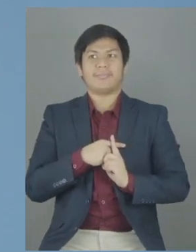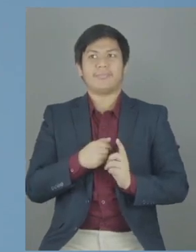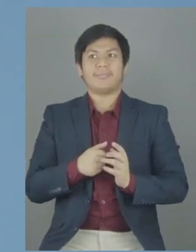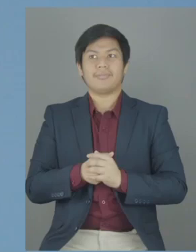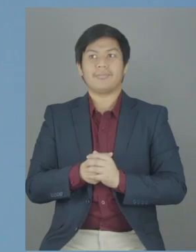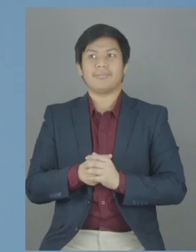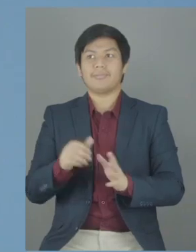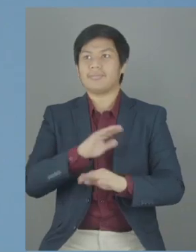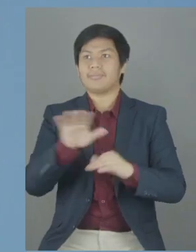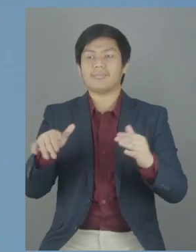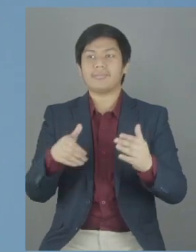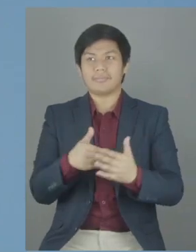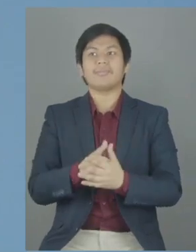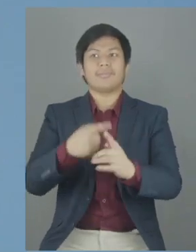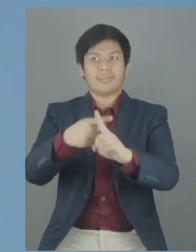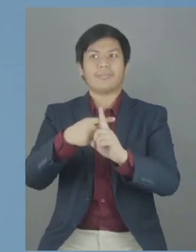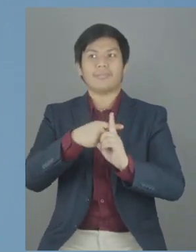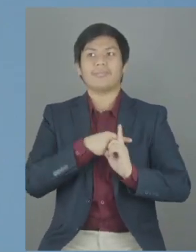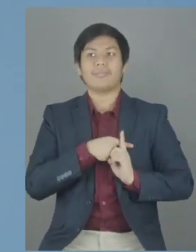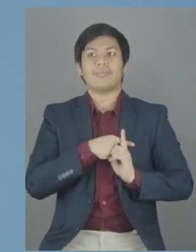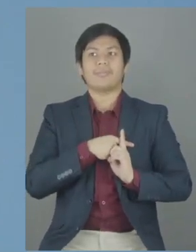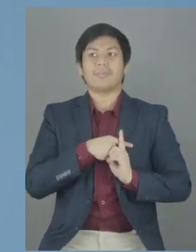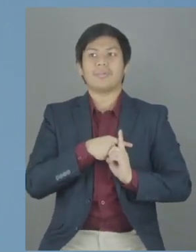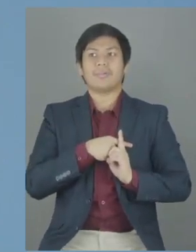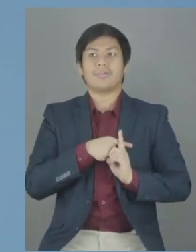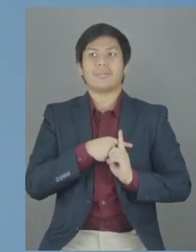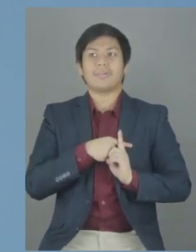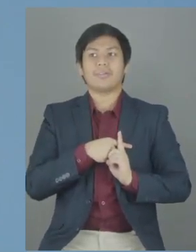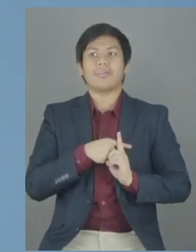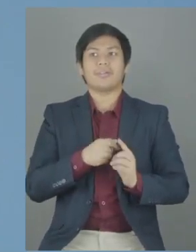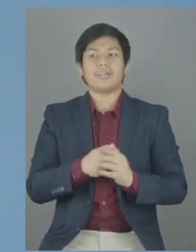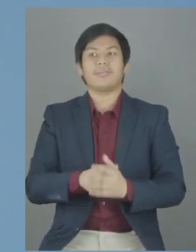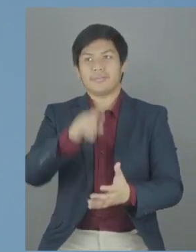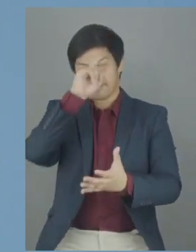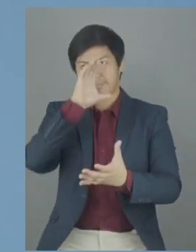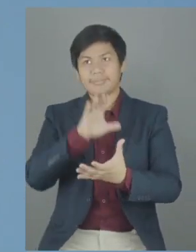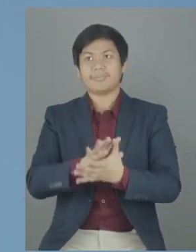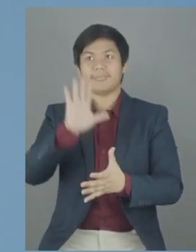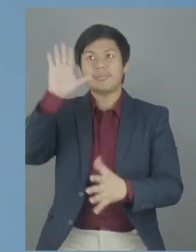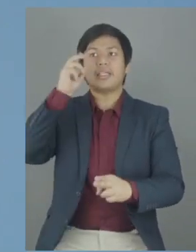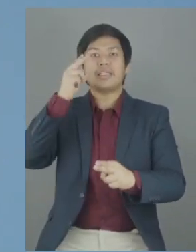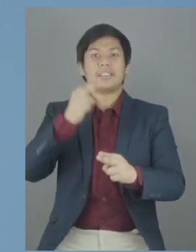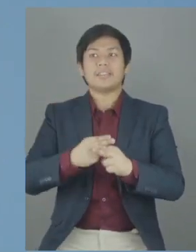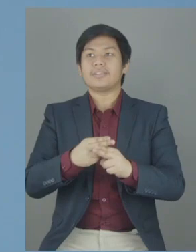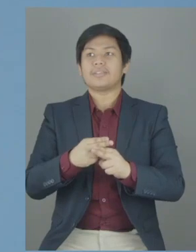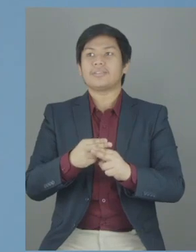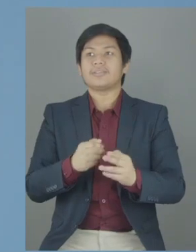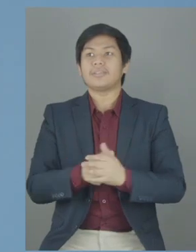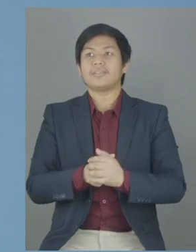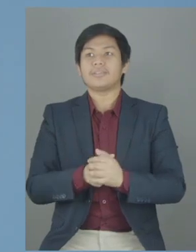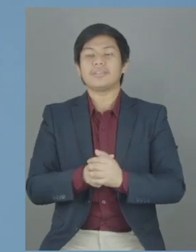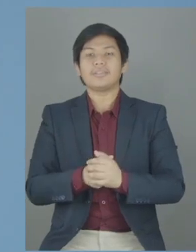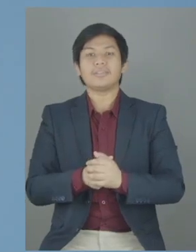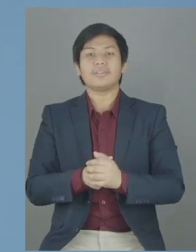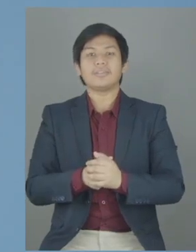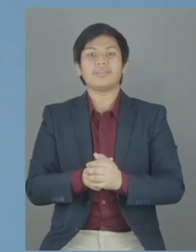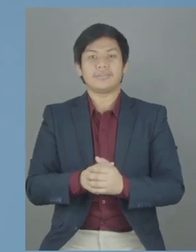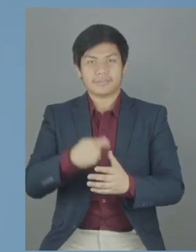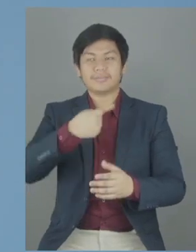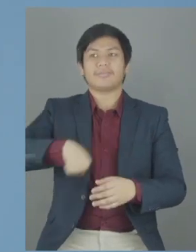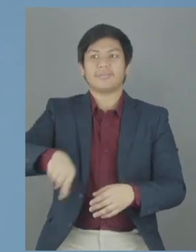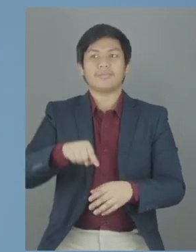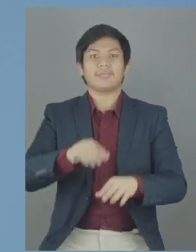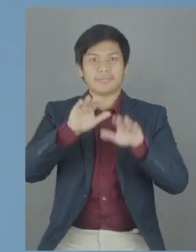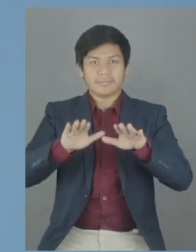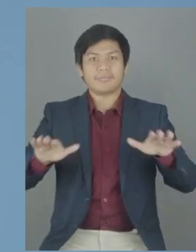to all who did receive Him, who believe in His name, He gave the right to